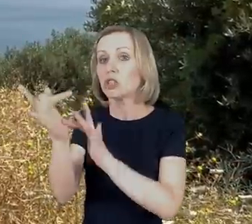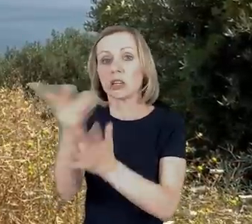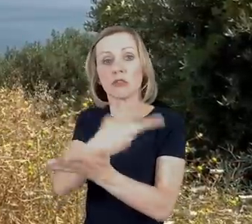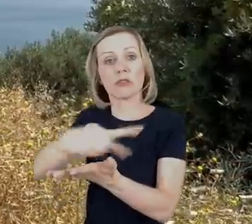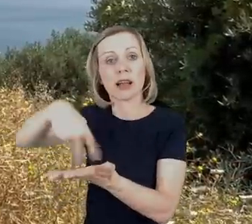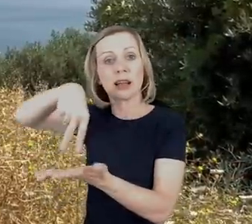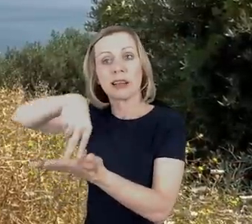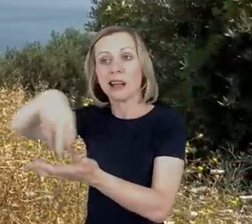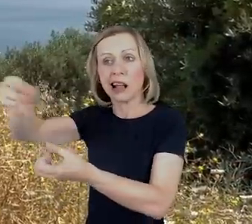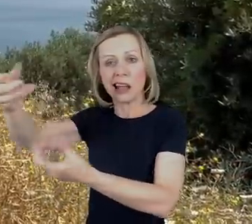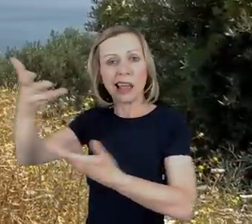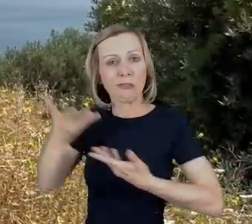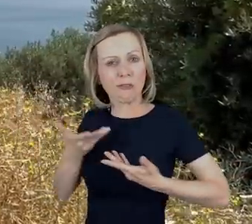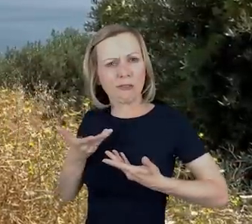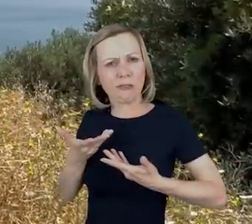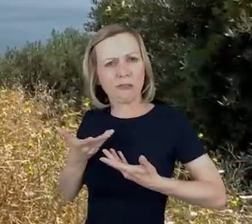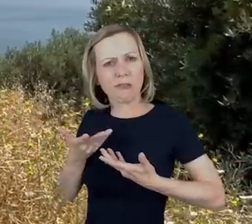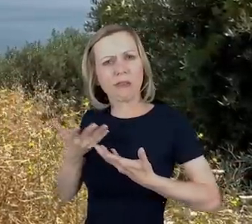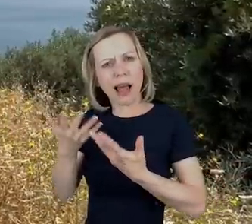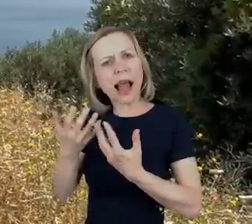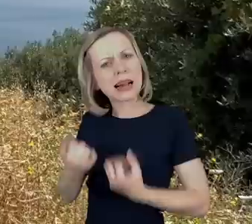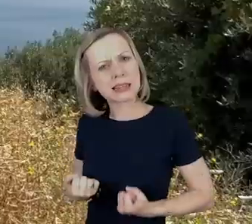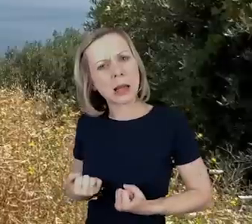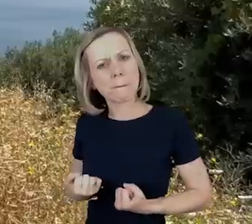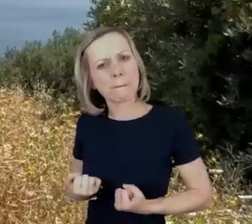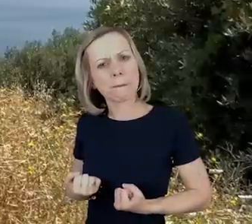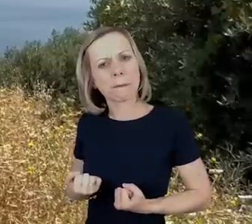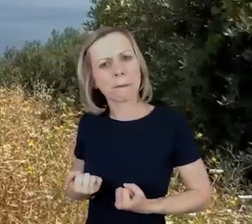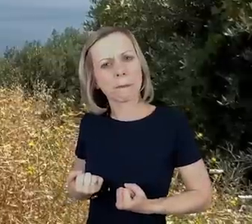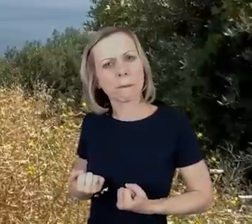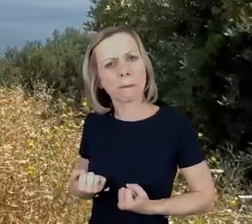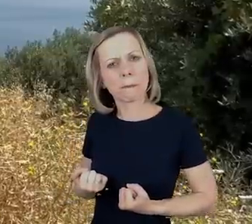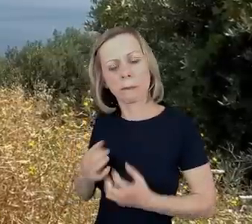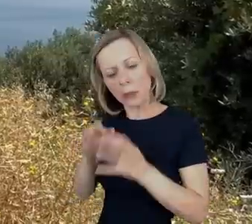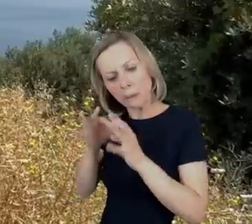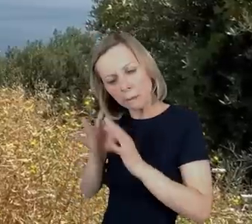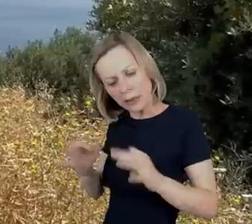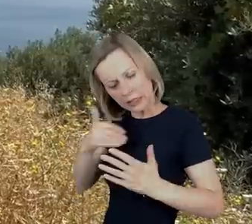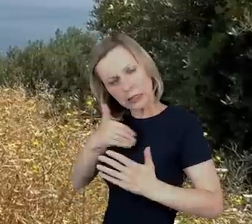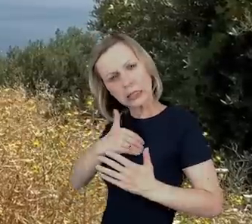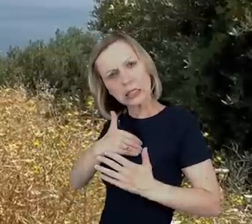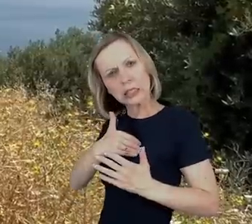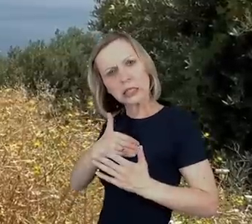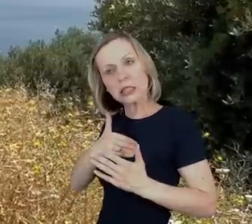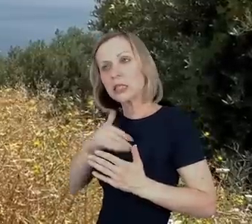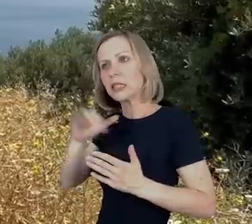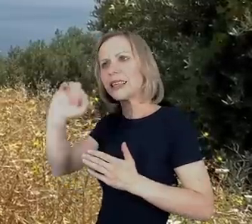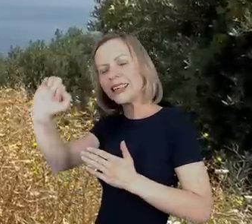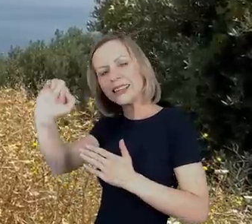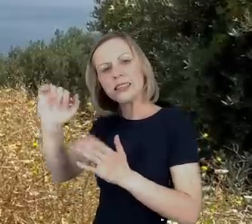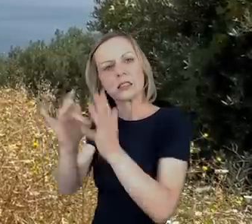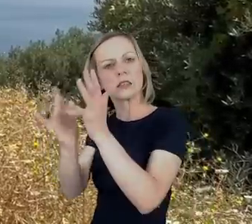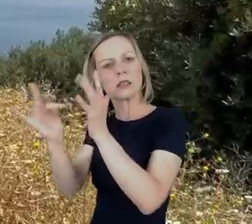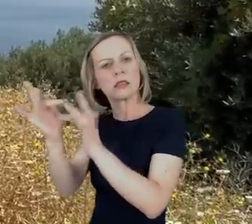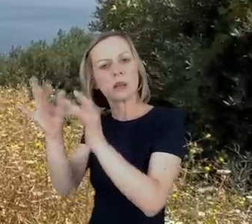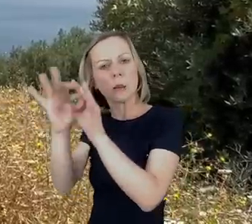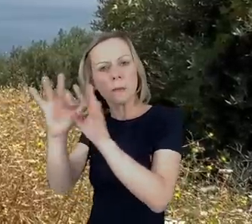Embody the gifts of the resurrection. Carry peace in your heart, Christ's